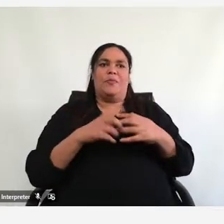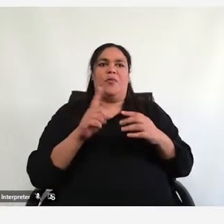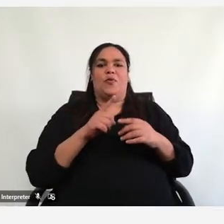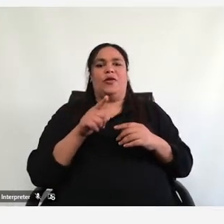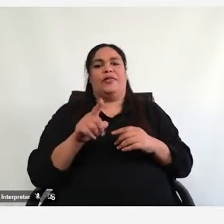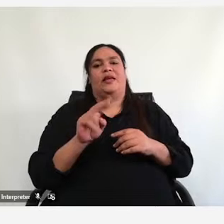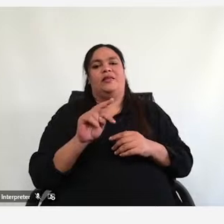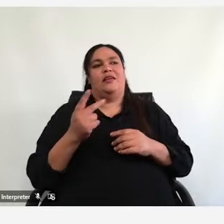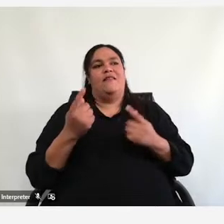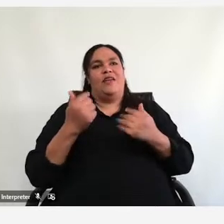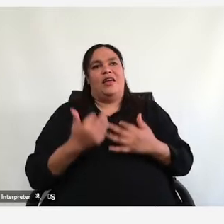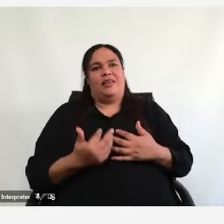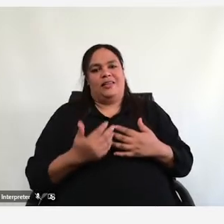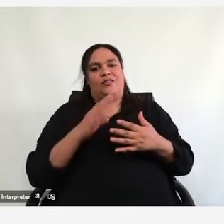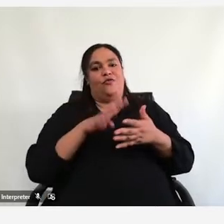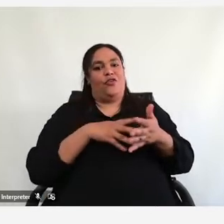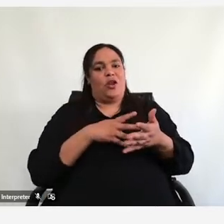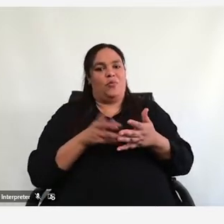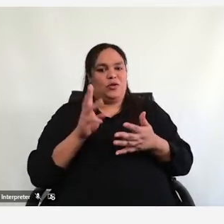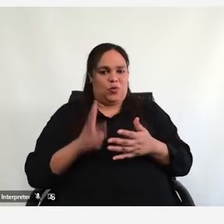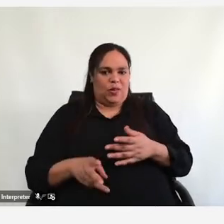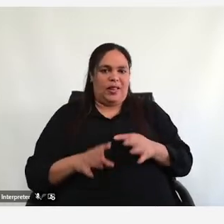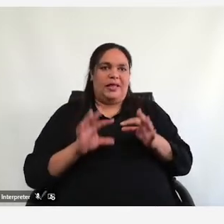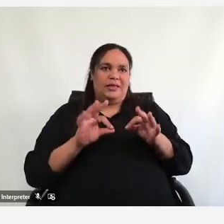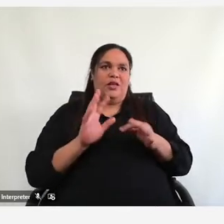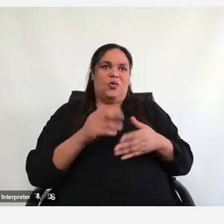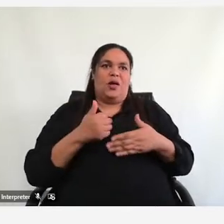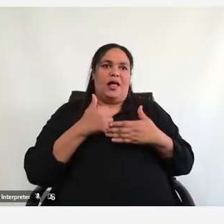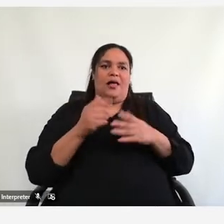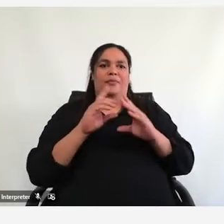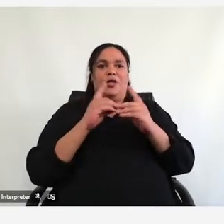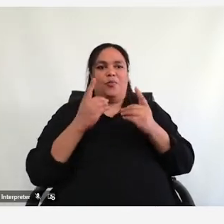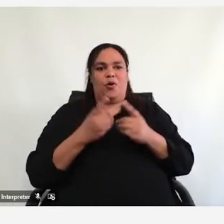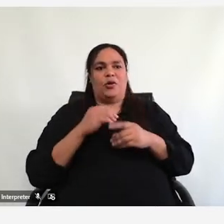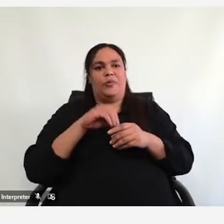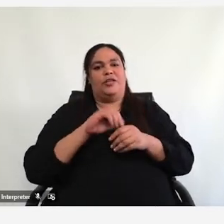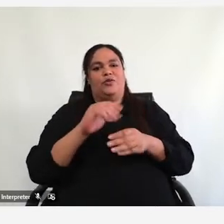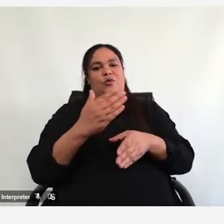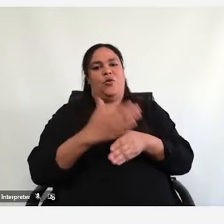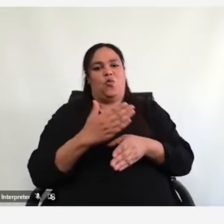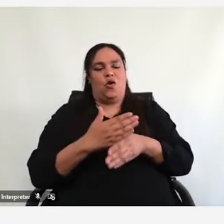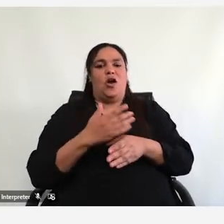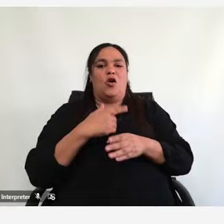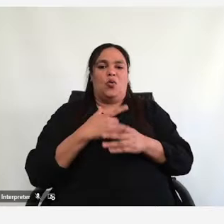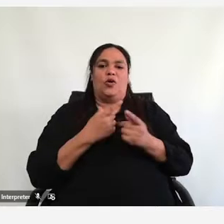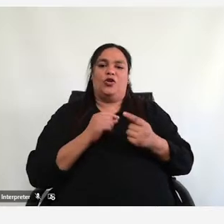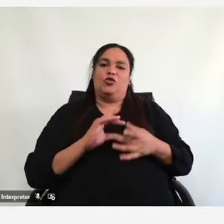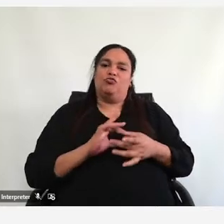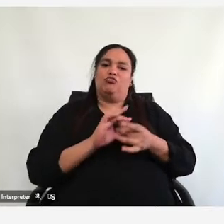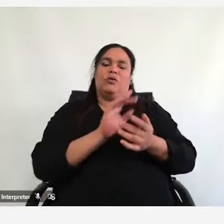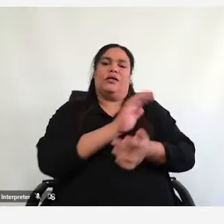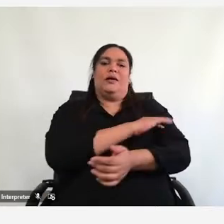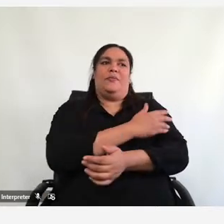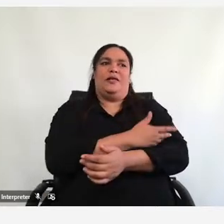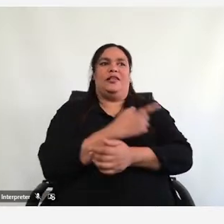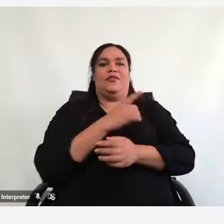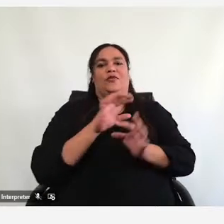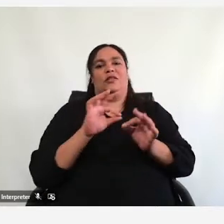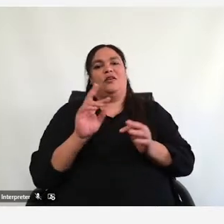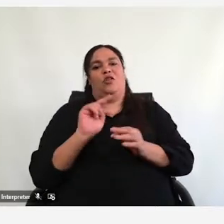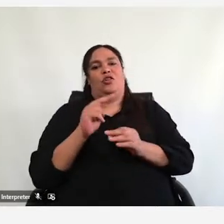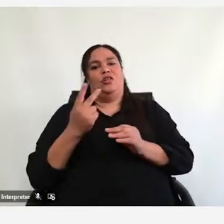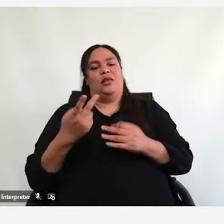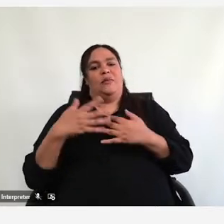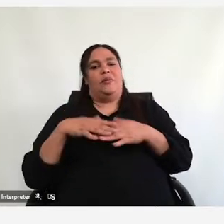and blended financing framework, and this will assist departments in their work. We will appoint dedicated capacity for this alternative and